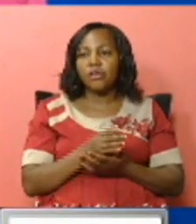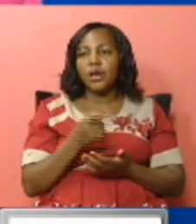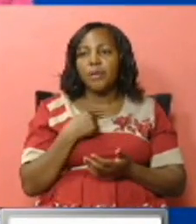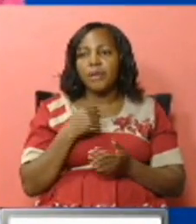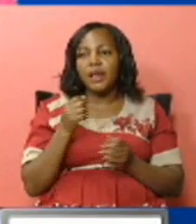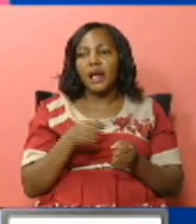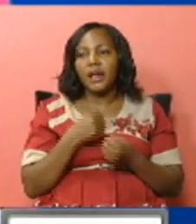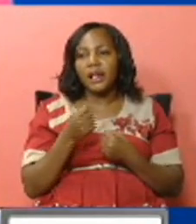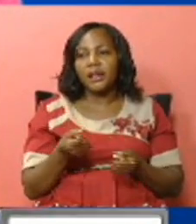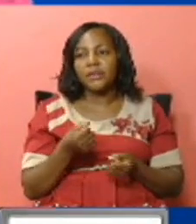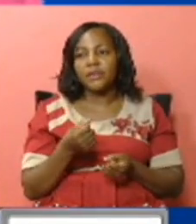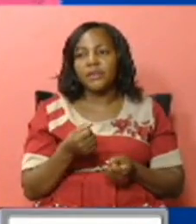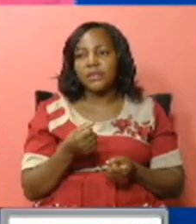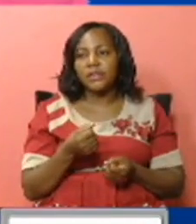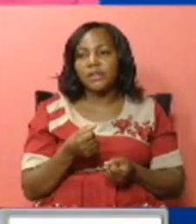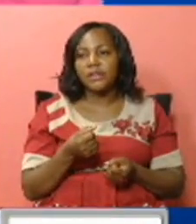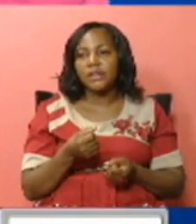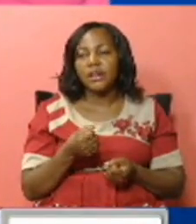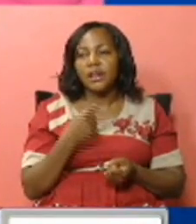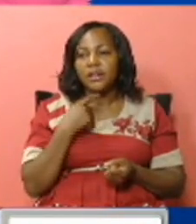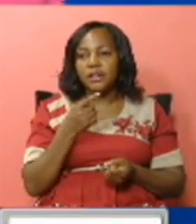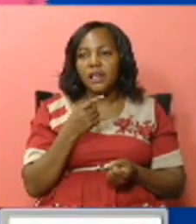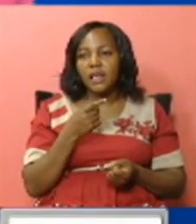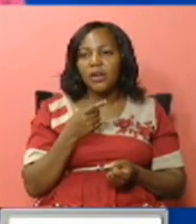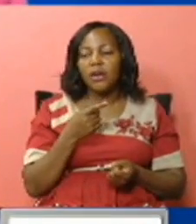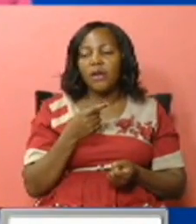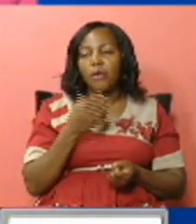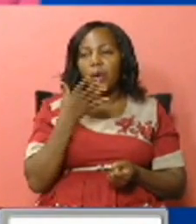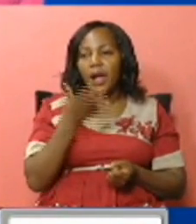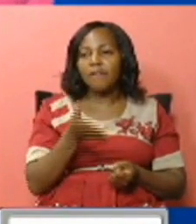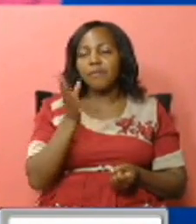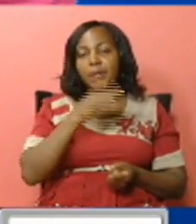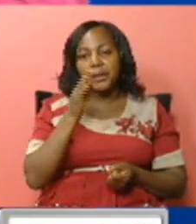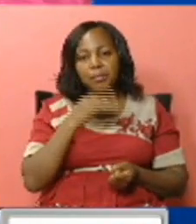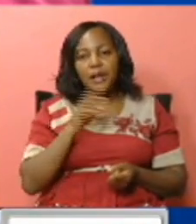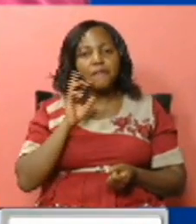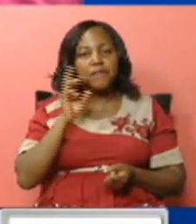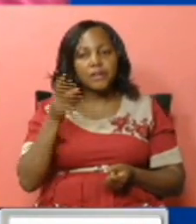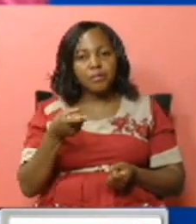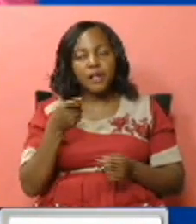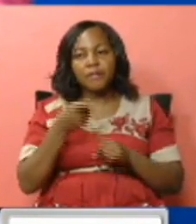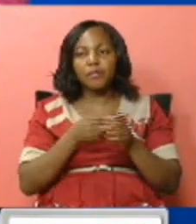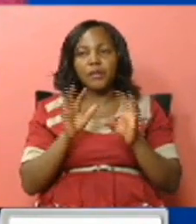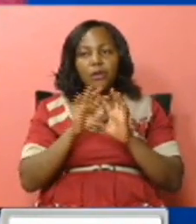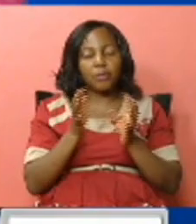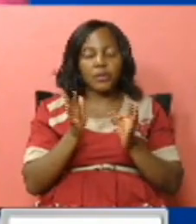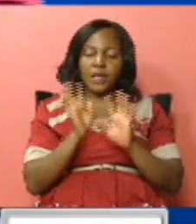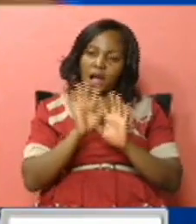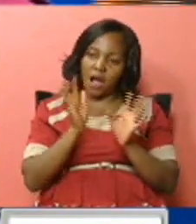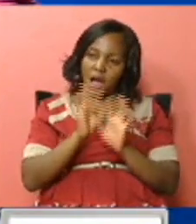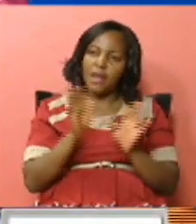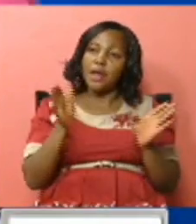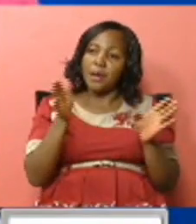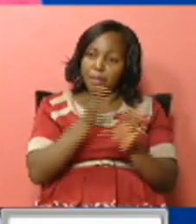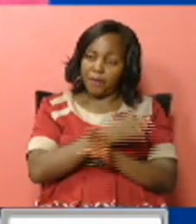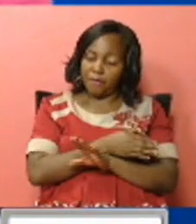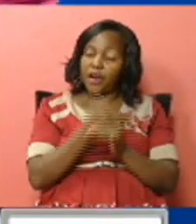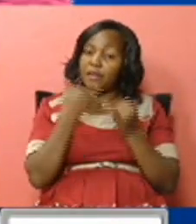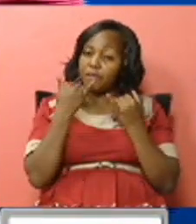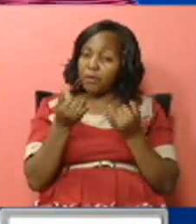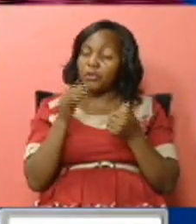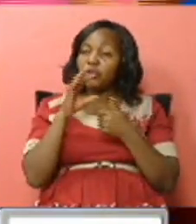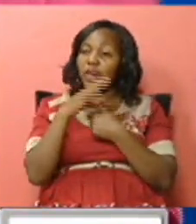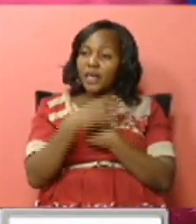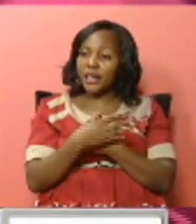cannot say really we've not had good feedback from some of the communities. Like I mentioned earlier, the cultural leaders are very